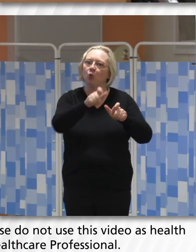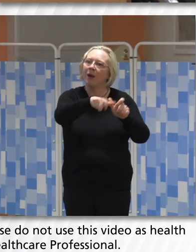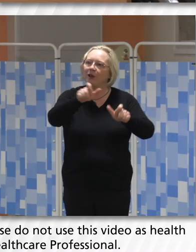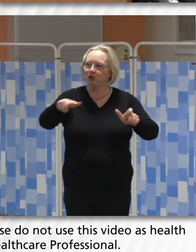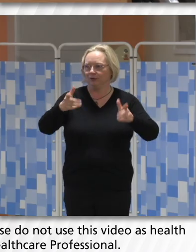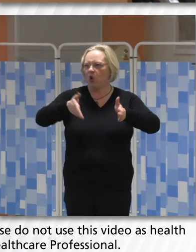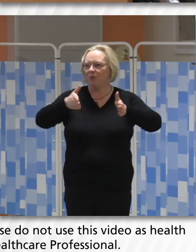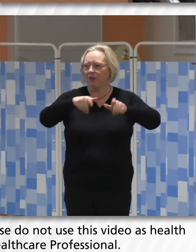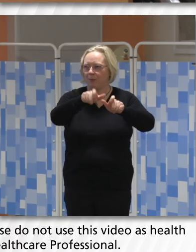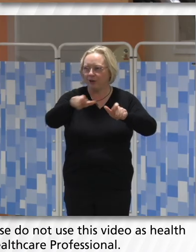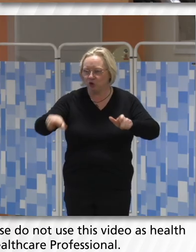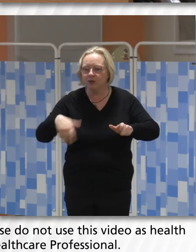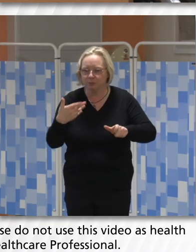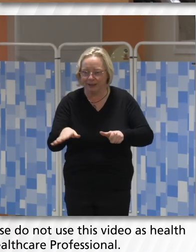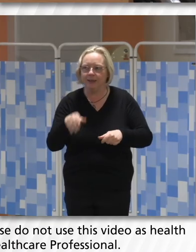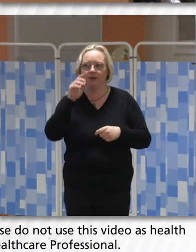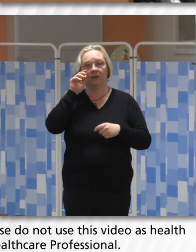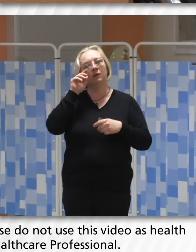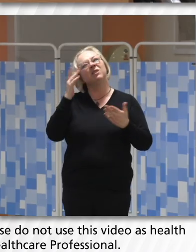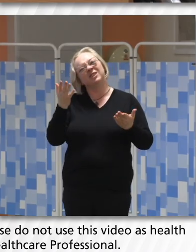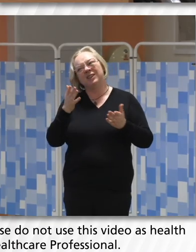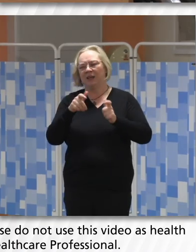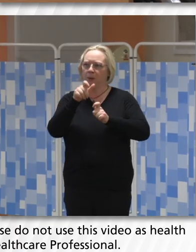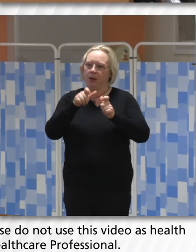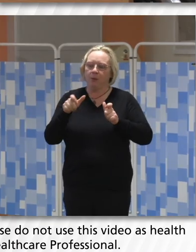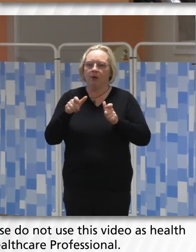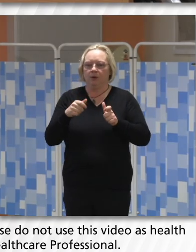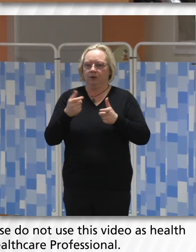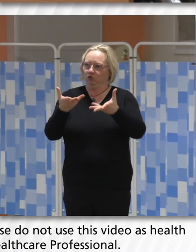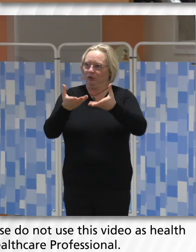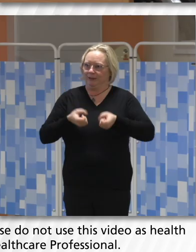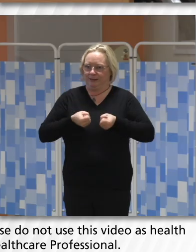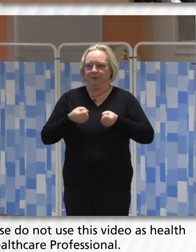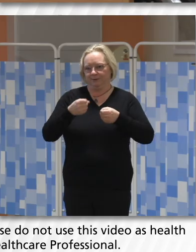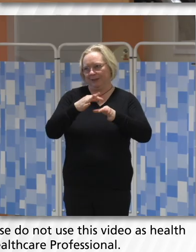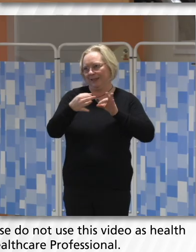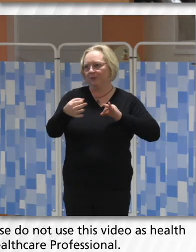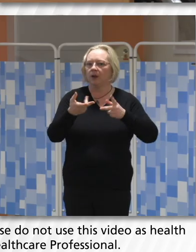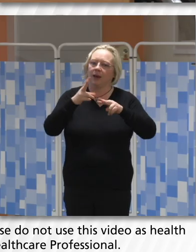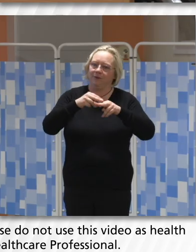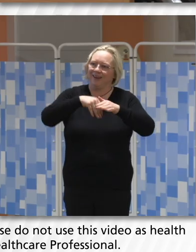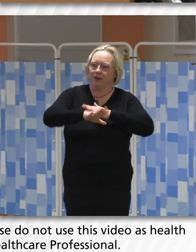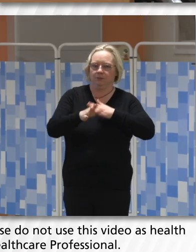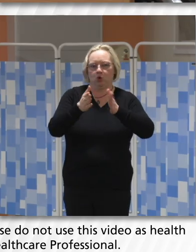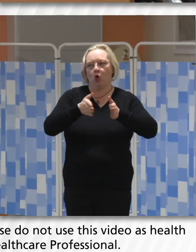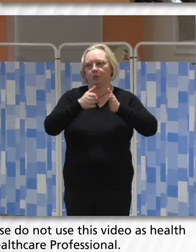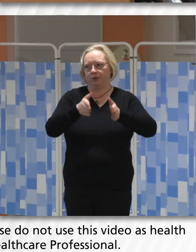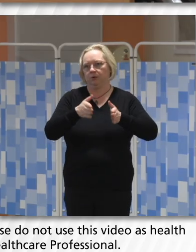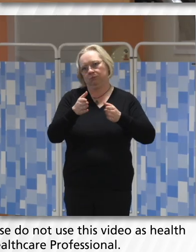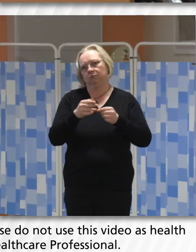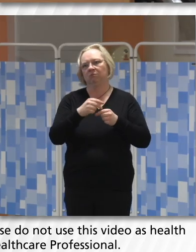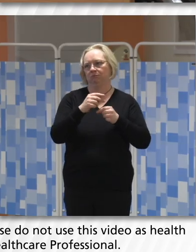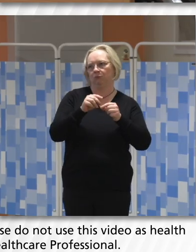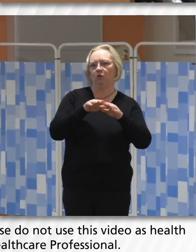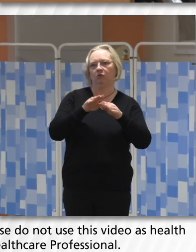have every patient that is in hospital on Christmas Day receives a gift from the charity. So we met with all the wards today and passed on their presents.